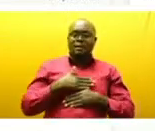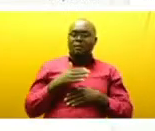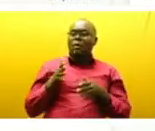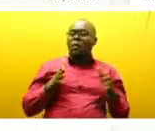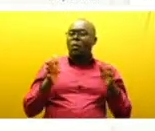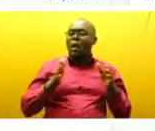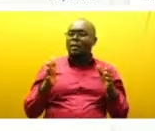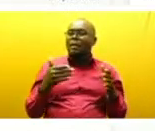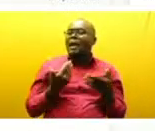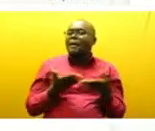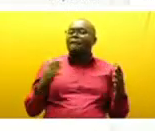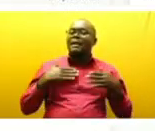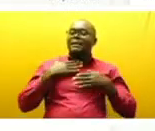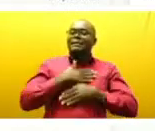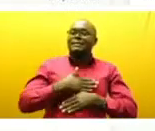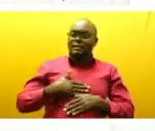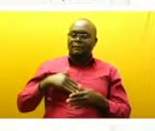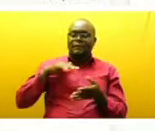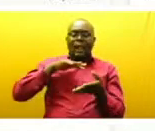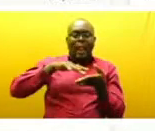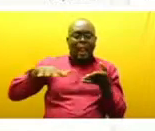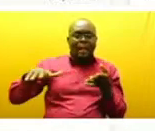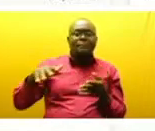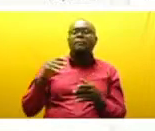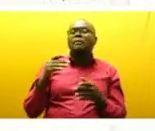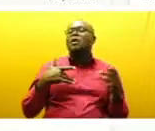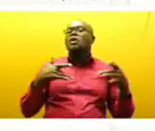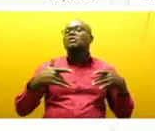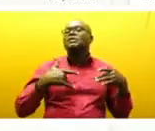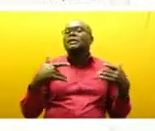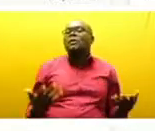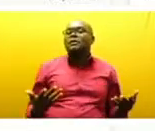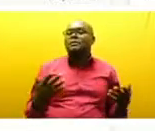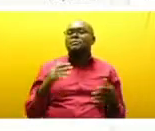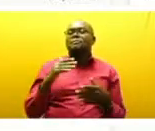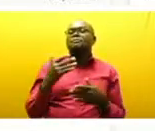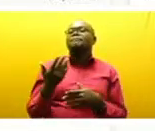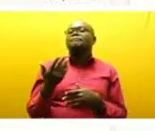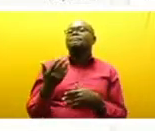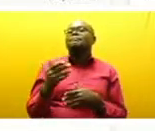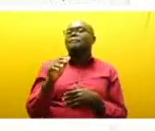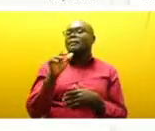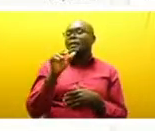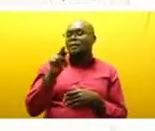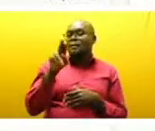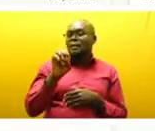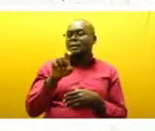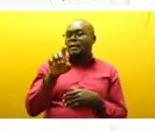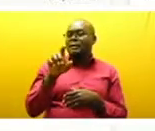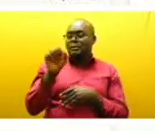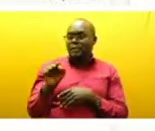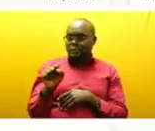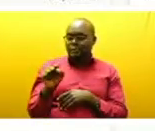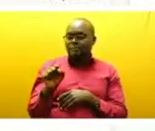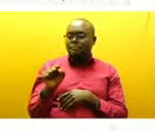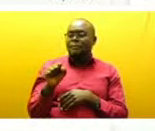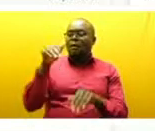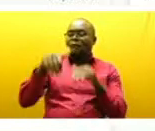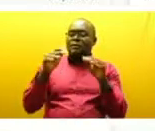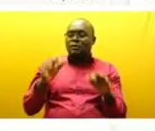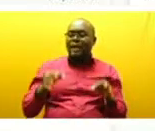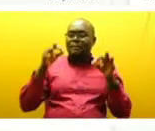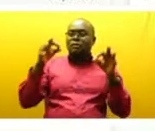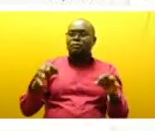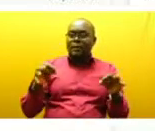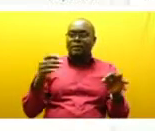are any scientific studies regarding the nexus of elections in a postponement.